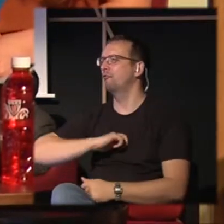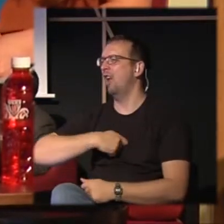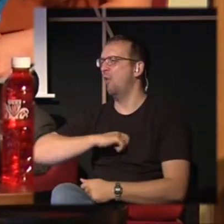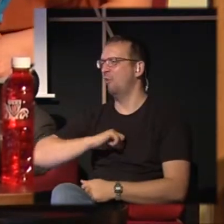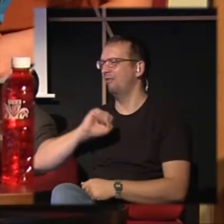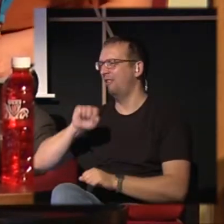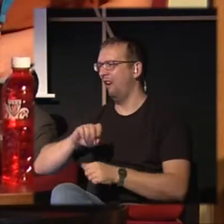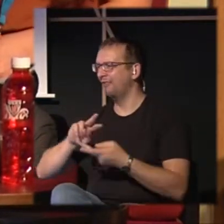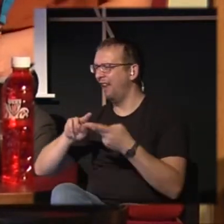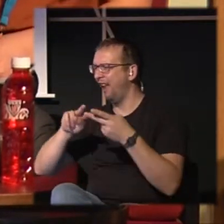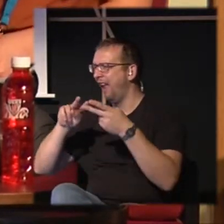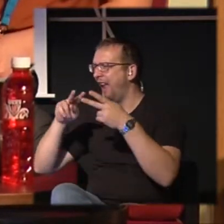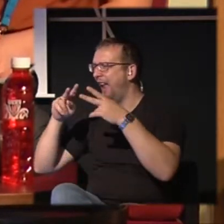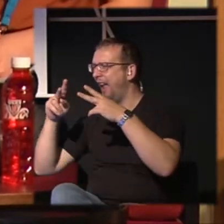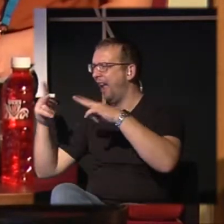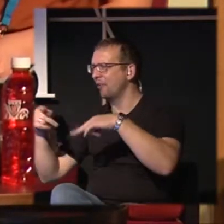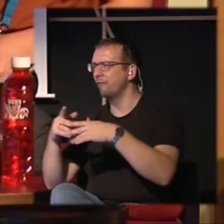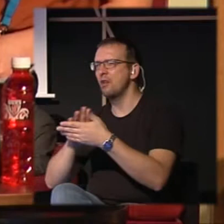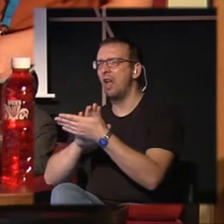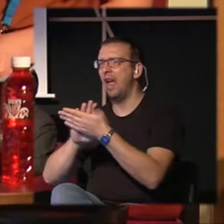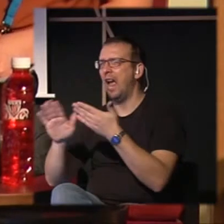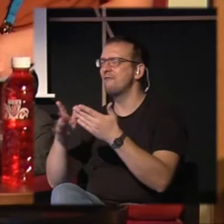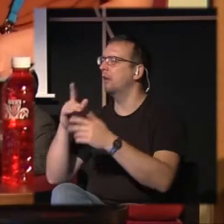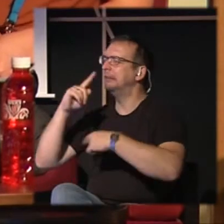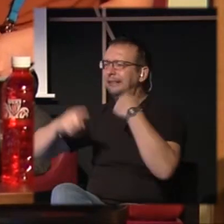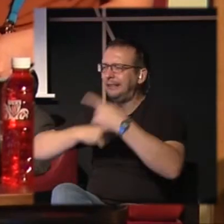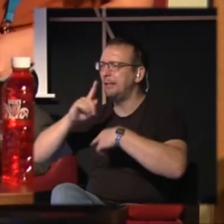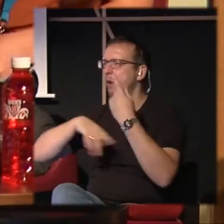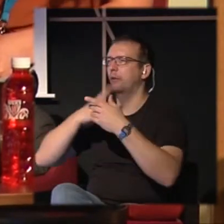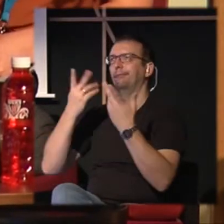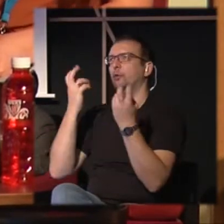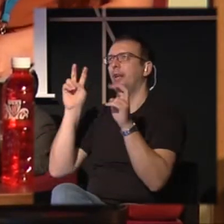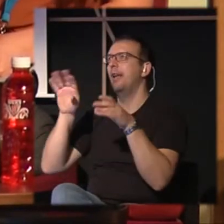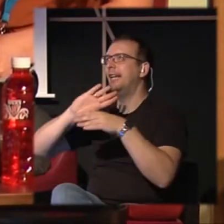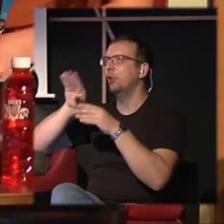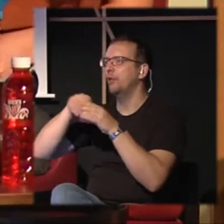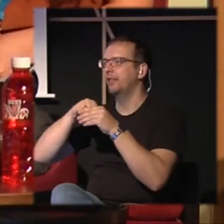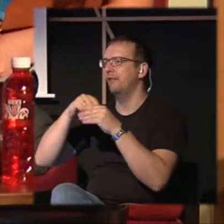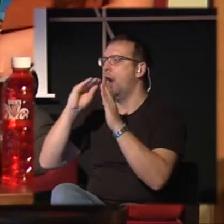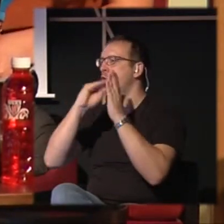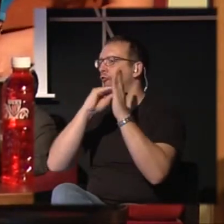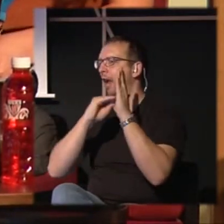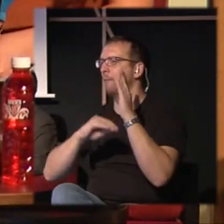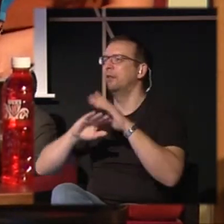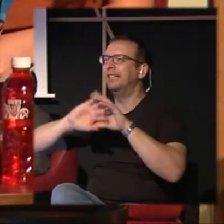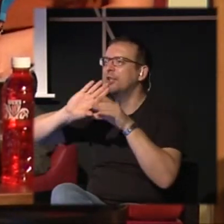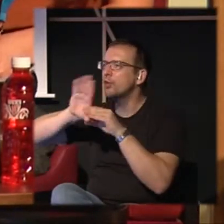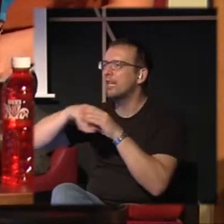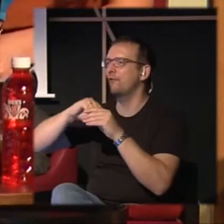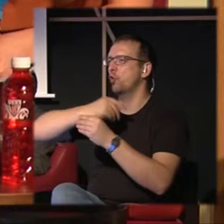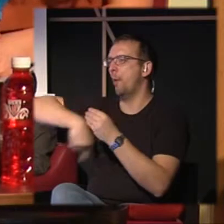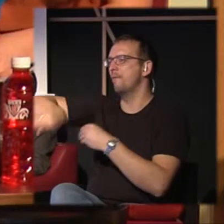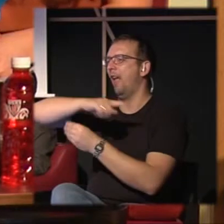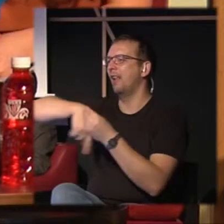Thank you for that. I think what we would generally say is it's much better to have an inclusive process where you are genuinely